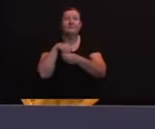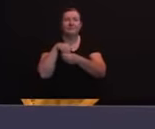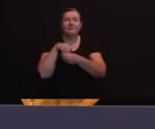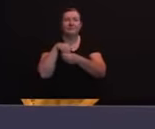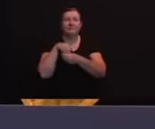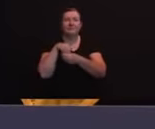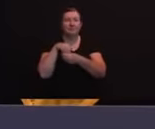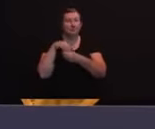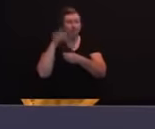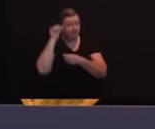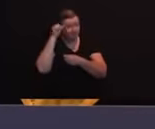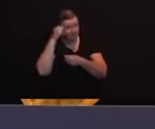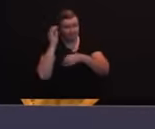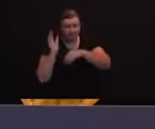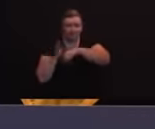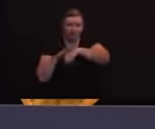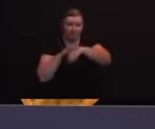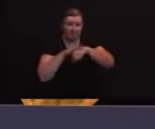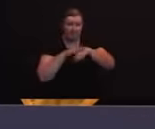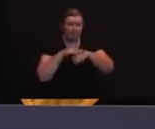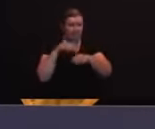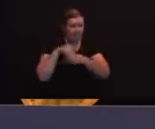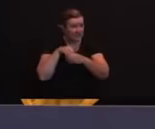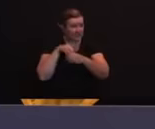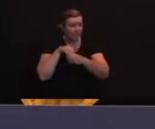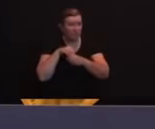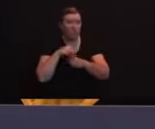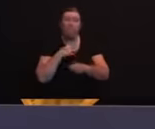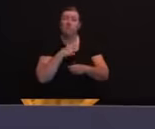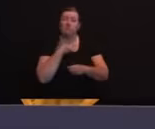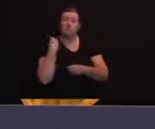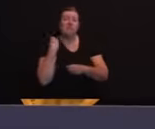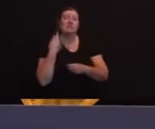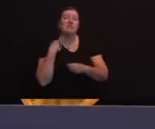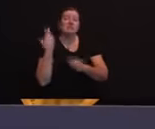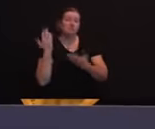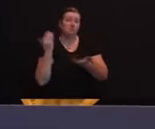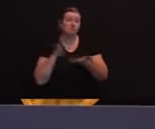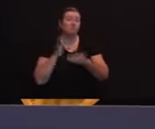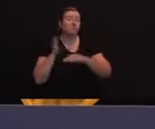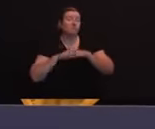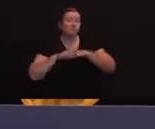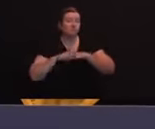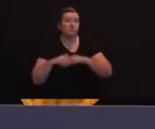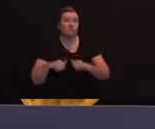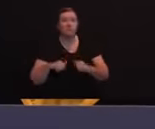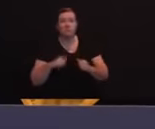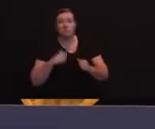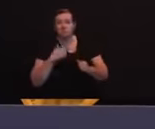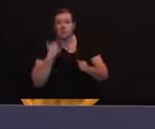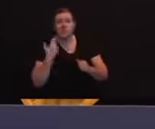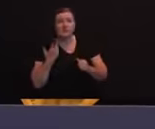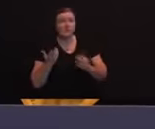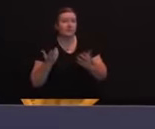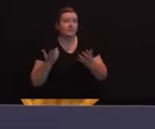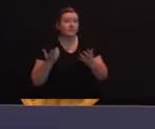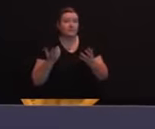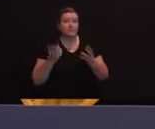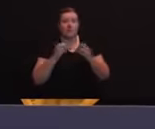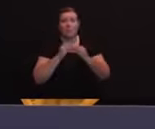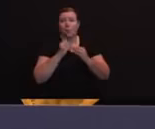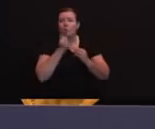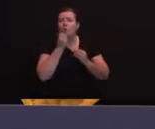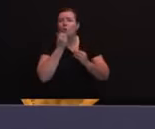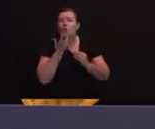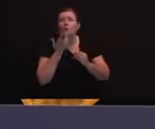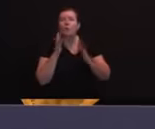you take the indoor steps. But the risk is... the risk, at least in warmer weather, was a manageable